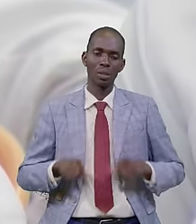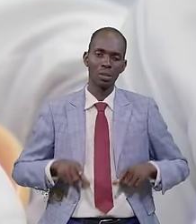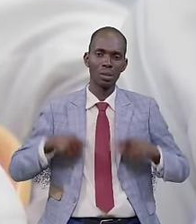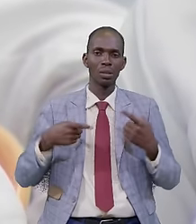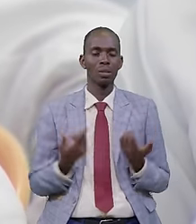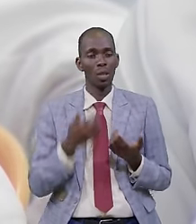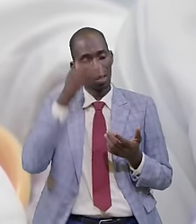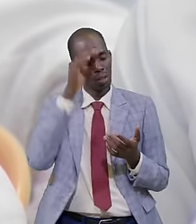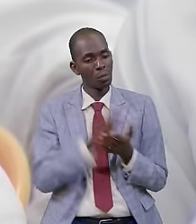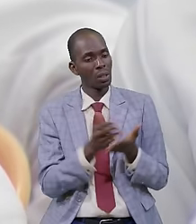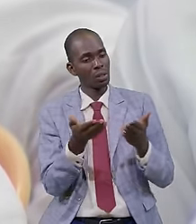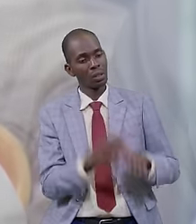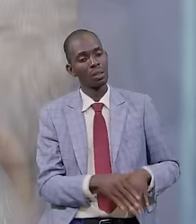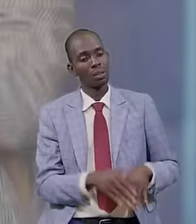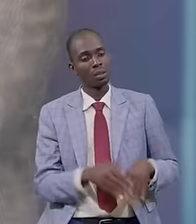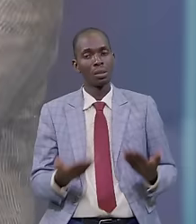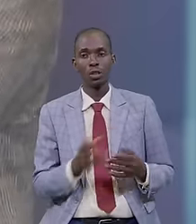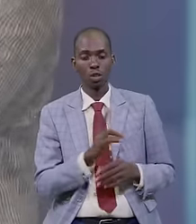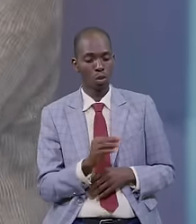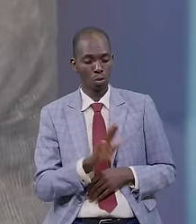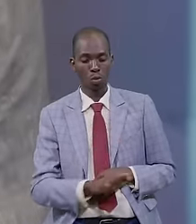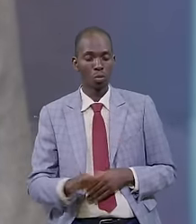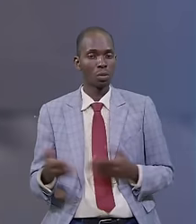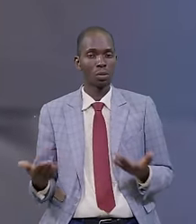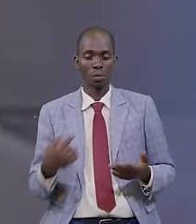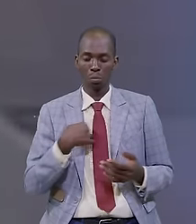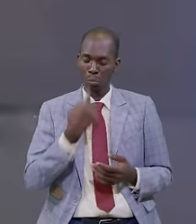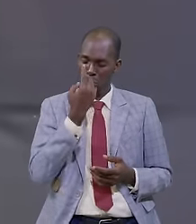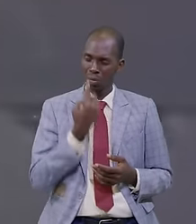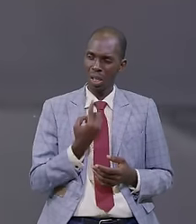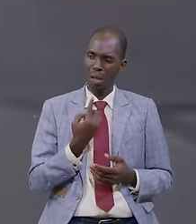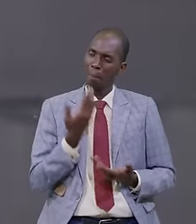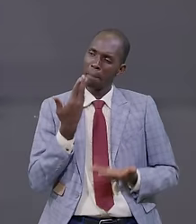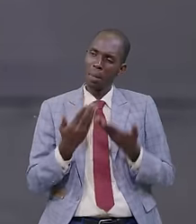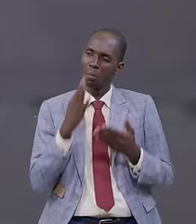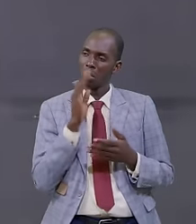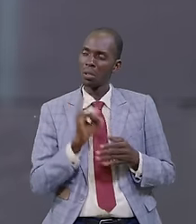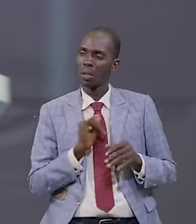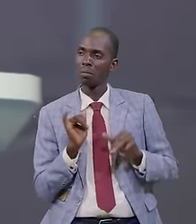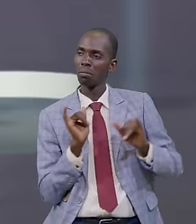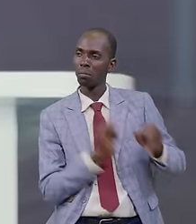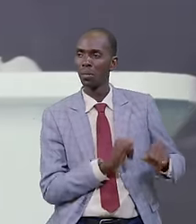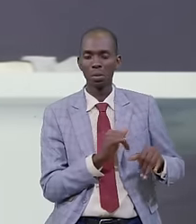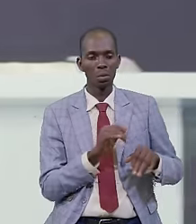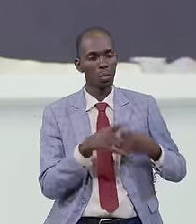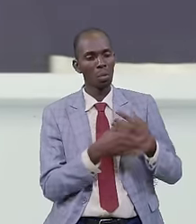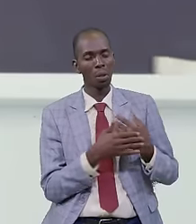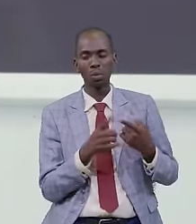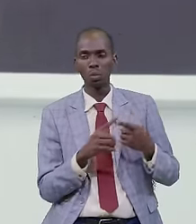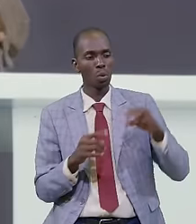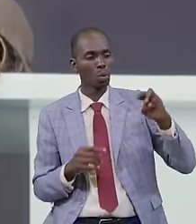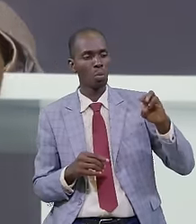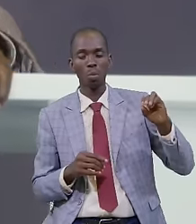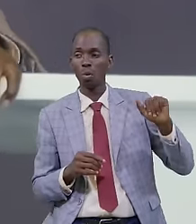And she was just there. Maybe if I go back to Moab, at least there are people who might